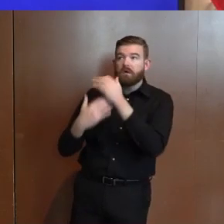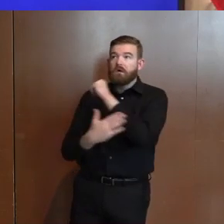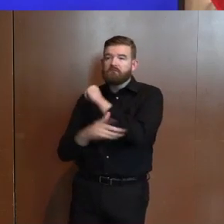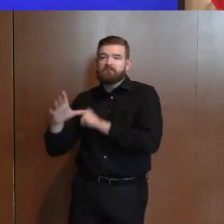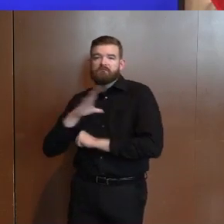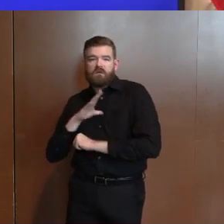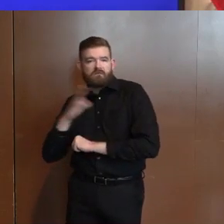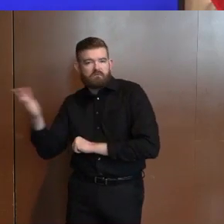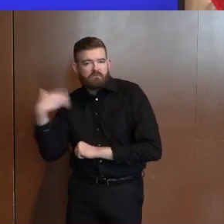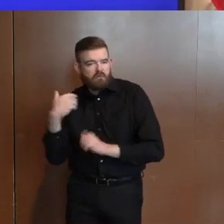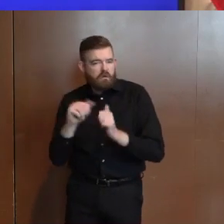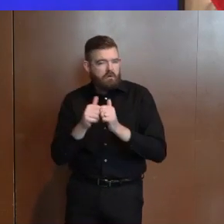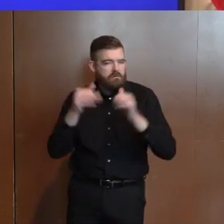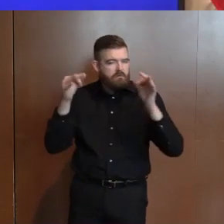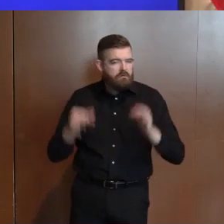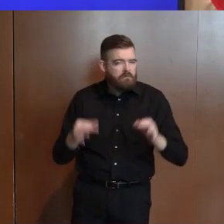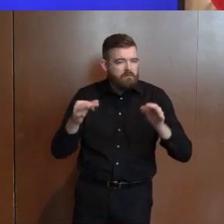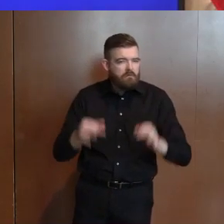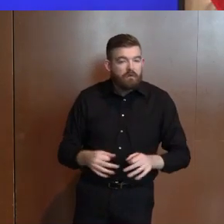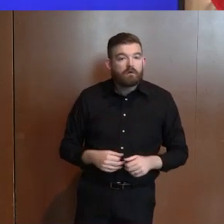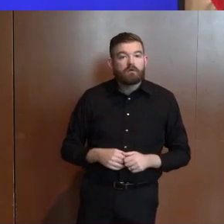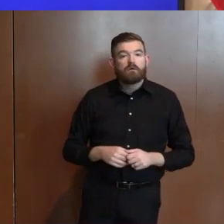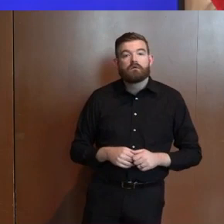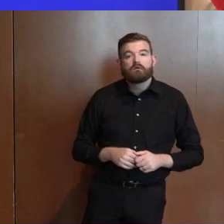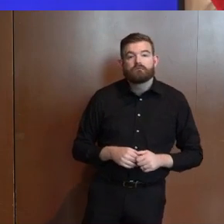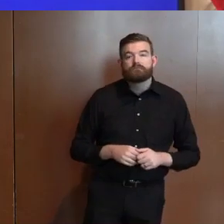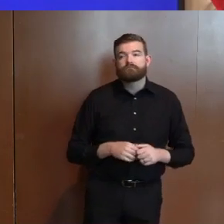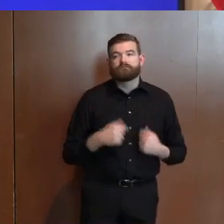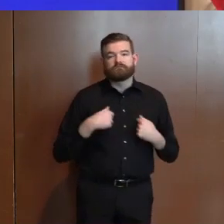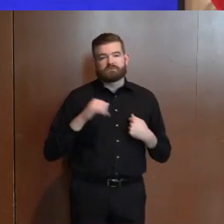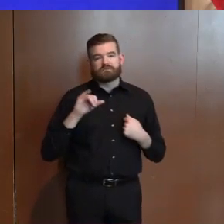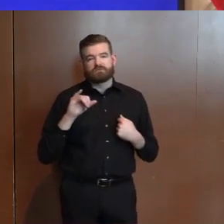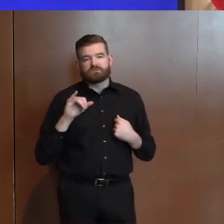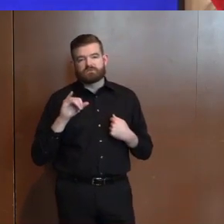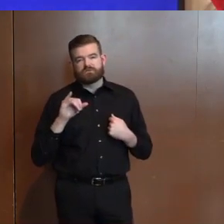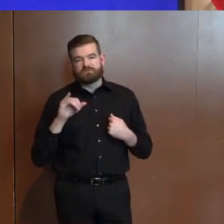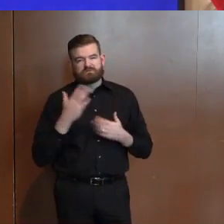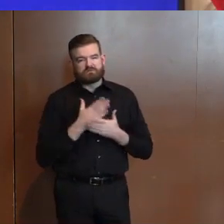Okay, let me, Judy, I'll take a few of these and throw them to you. Is that all right?